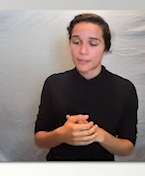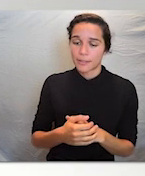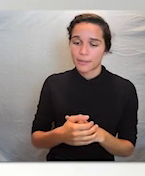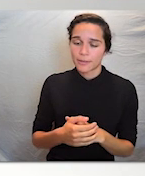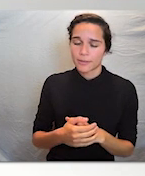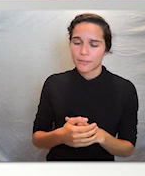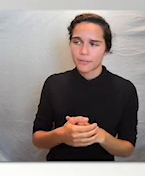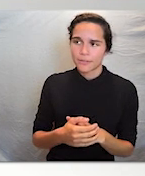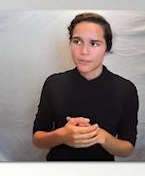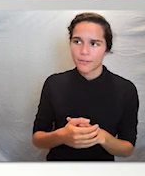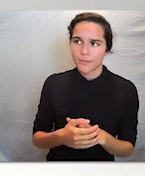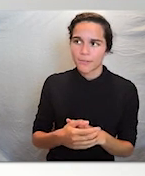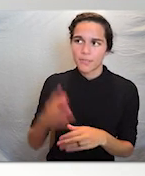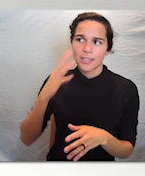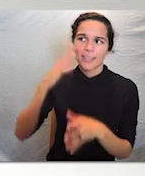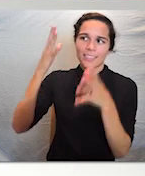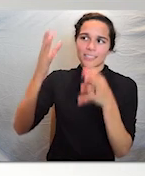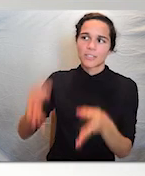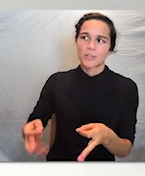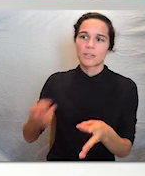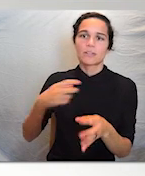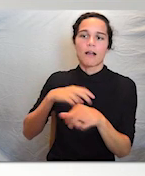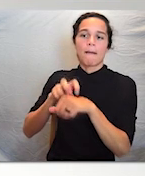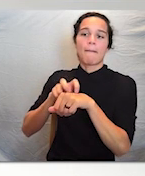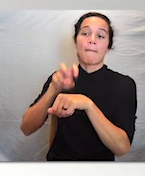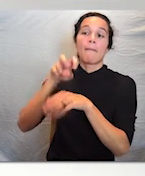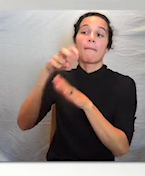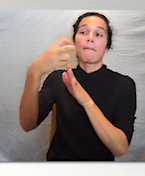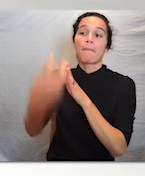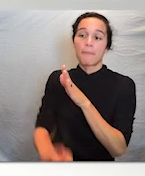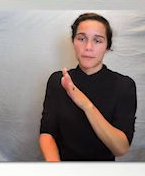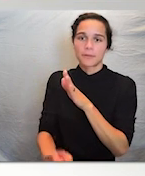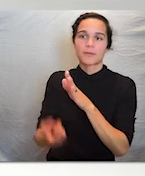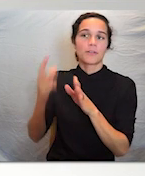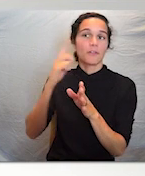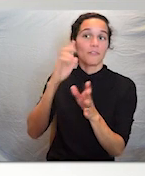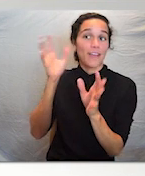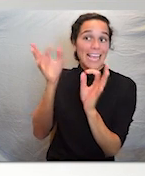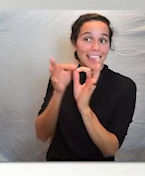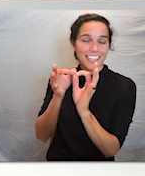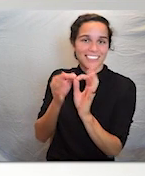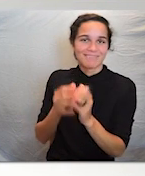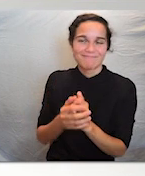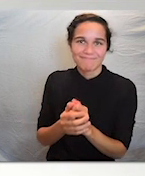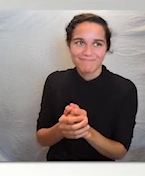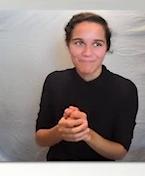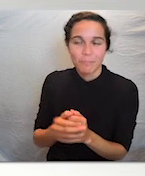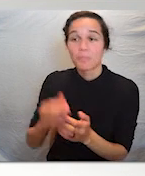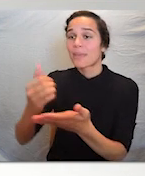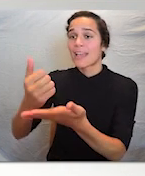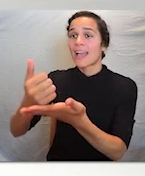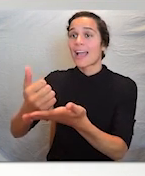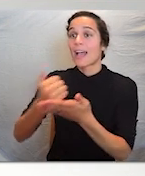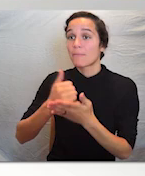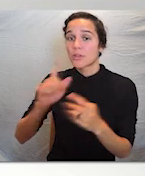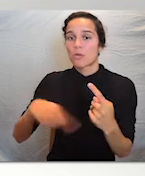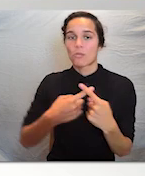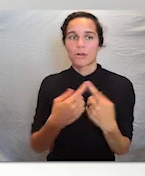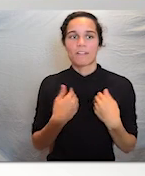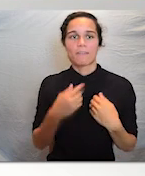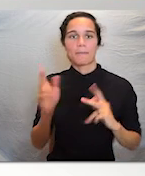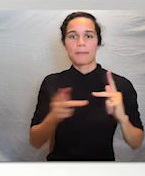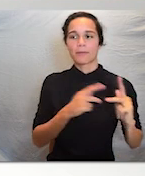it. So it helps when you have people behind you.